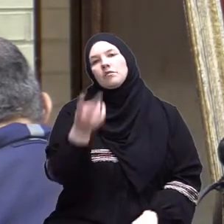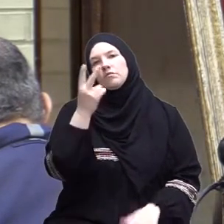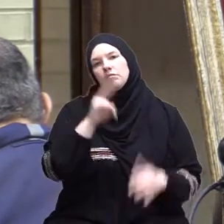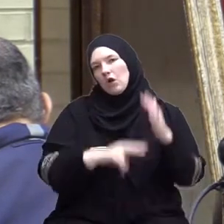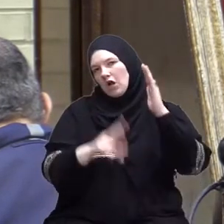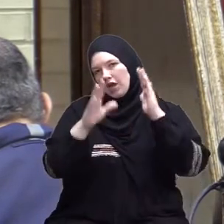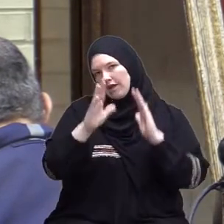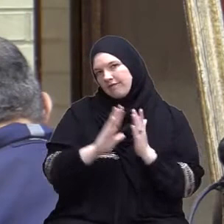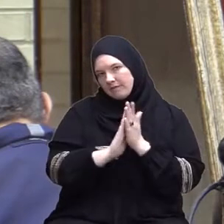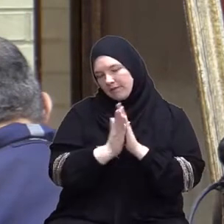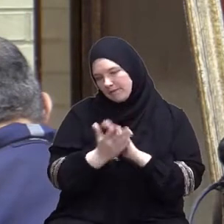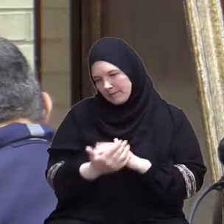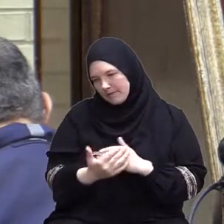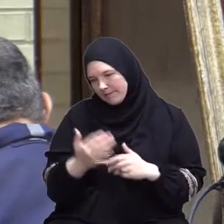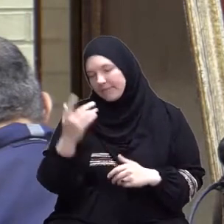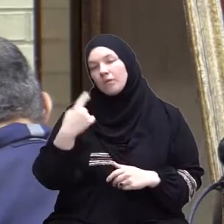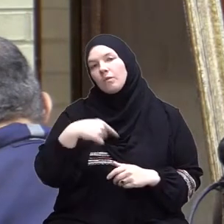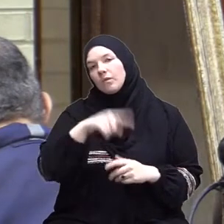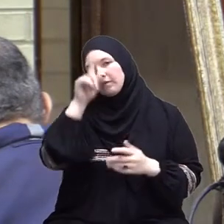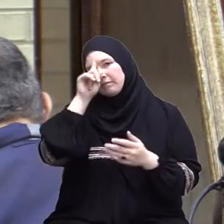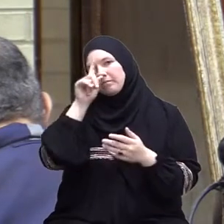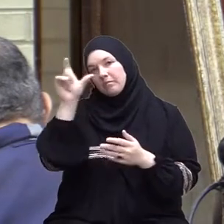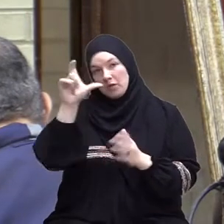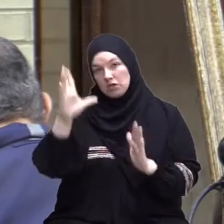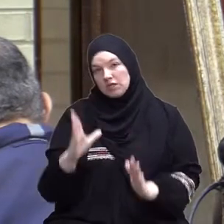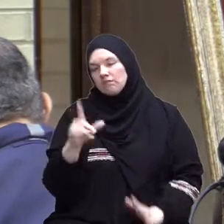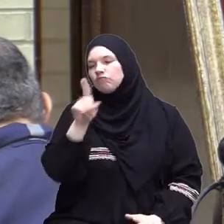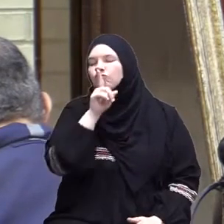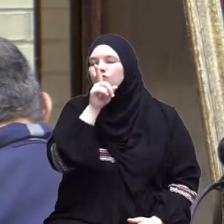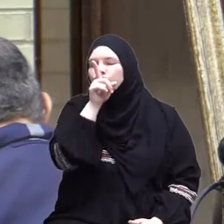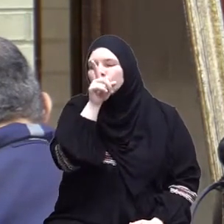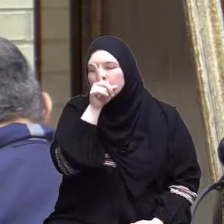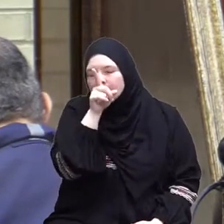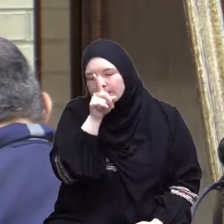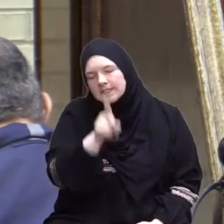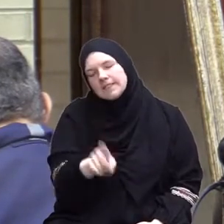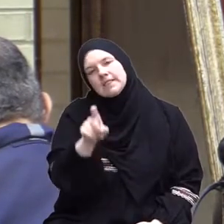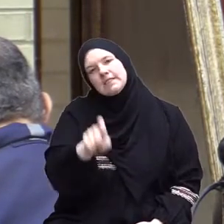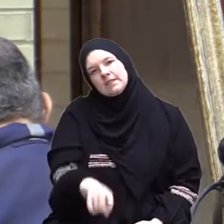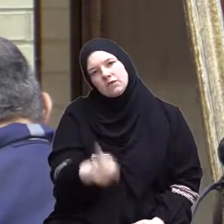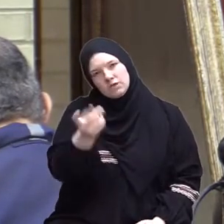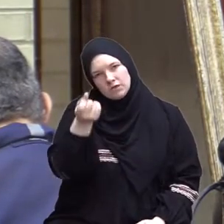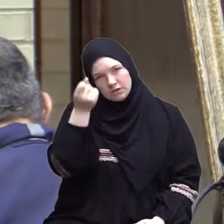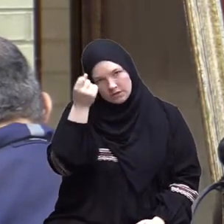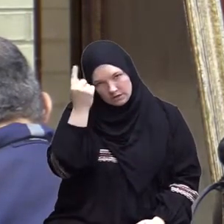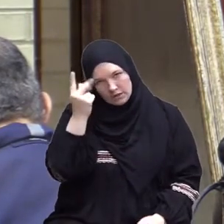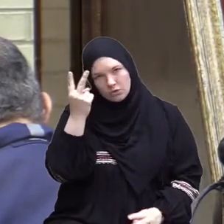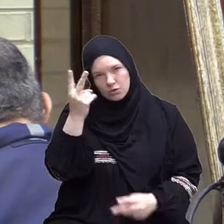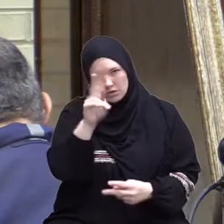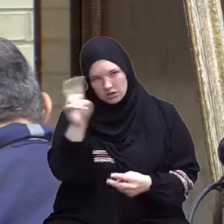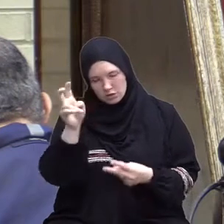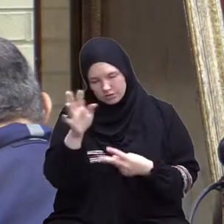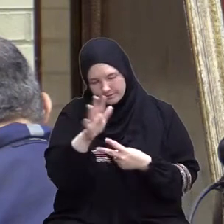wasallam. And we Muslims need to really wrap our head around these two issues. Number one